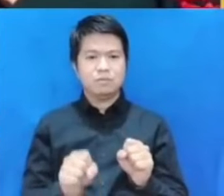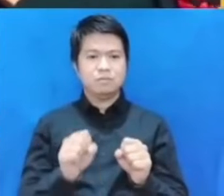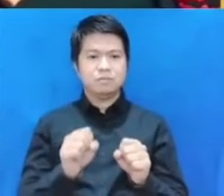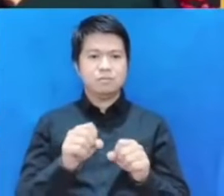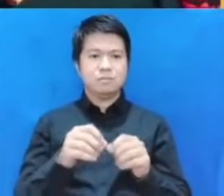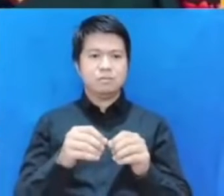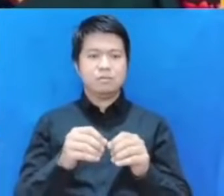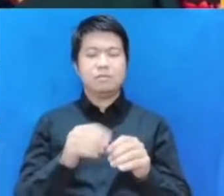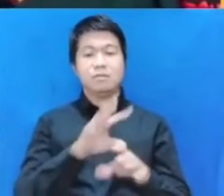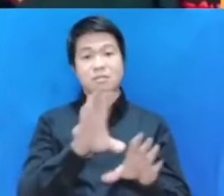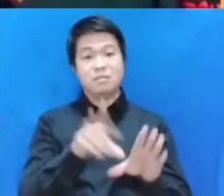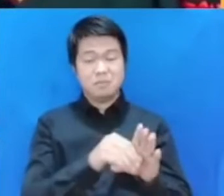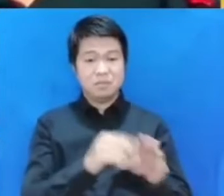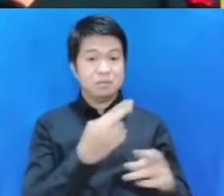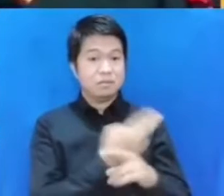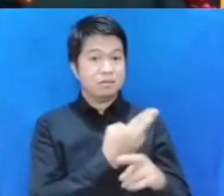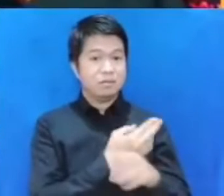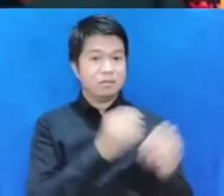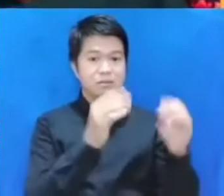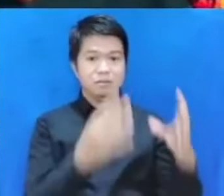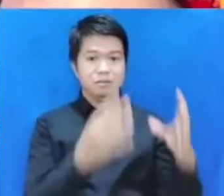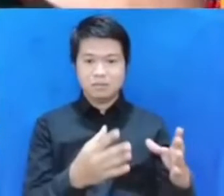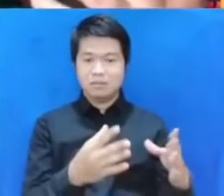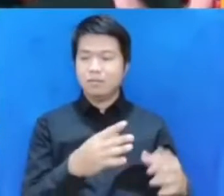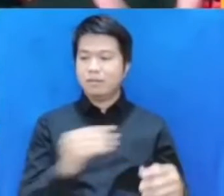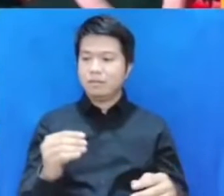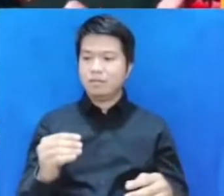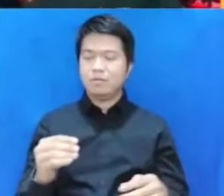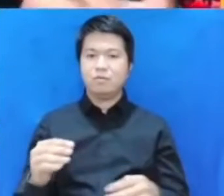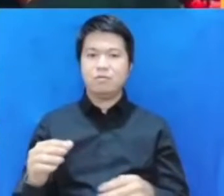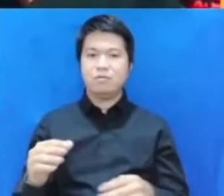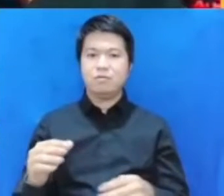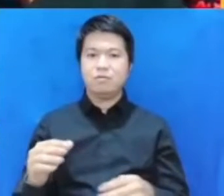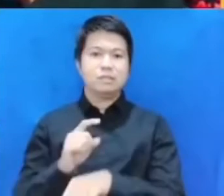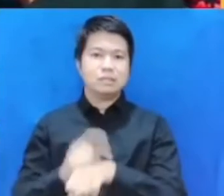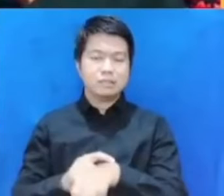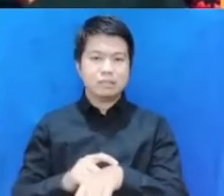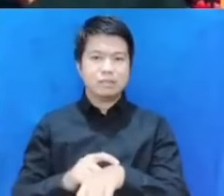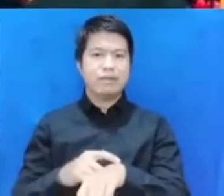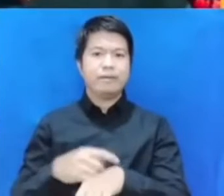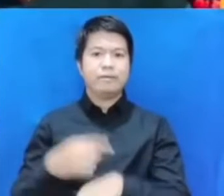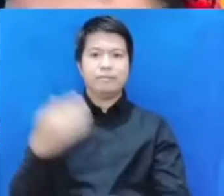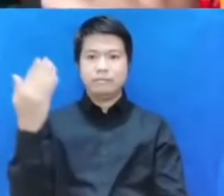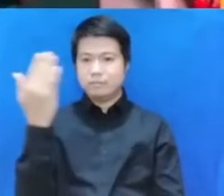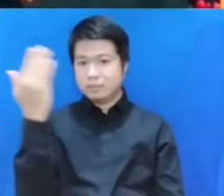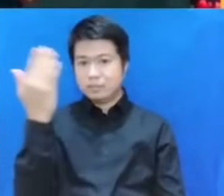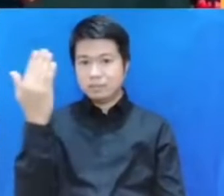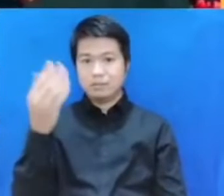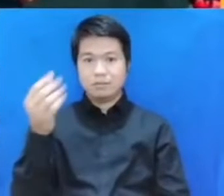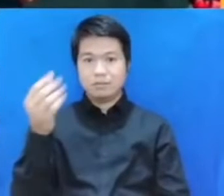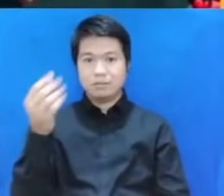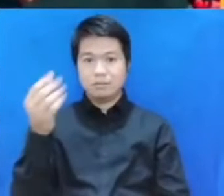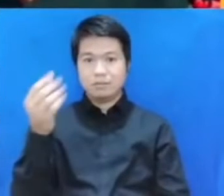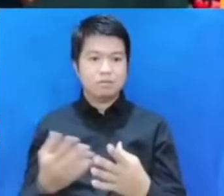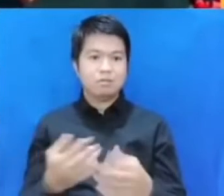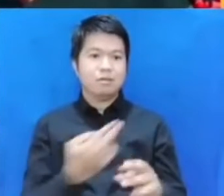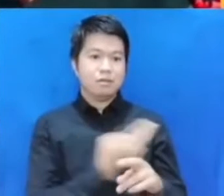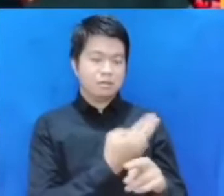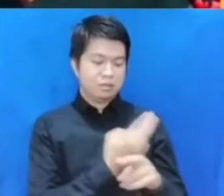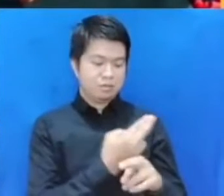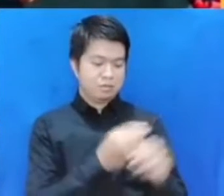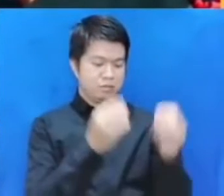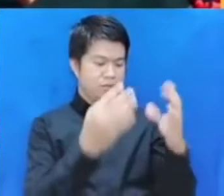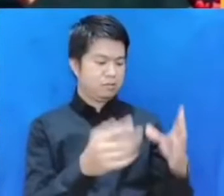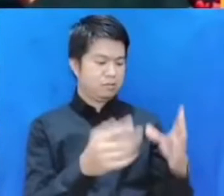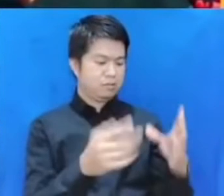teachers and our full-time broadcasters. So when we speak about regular teacher, they are the teacher who has direct